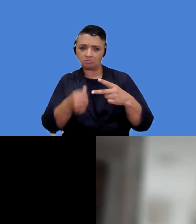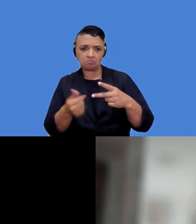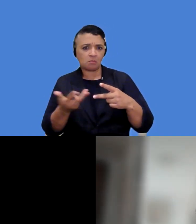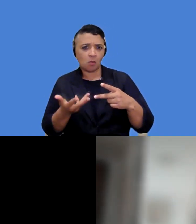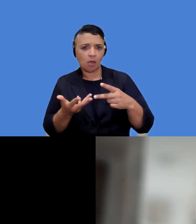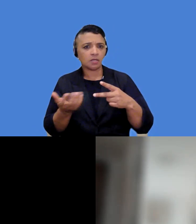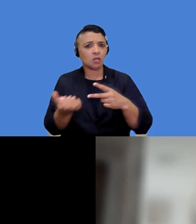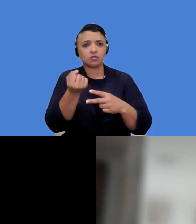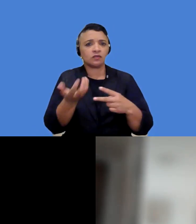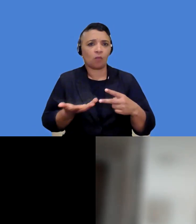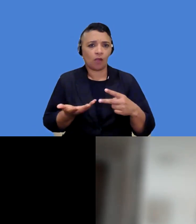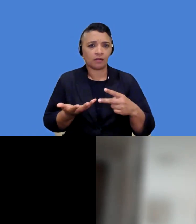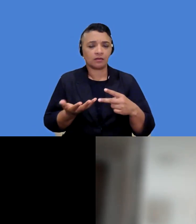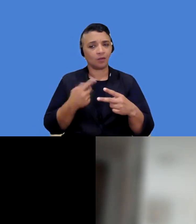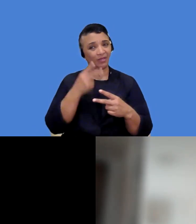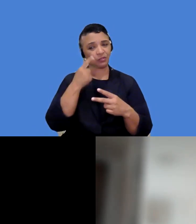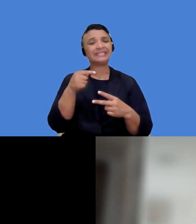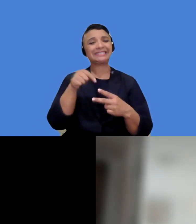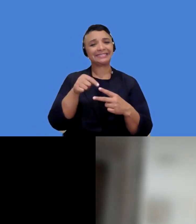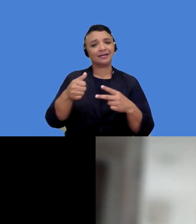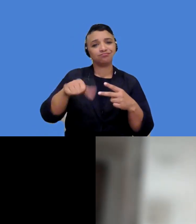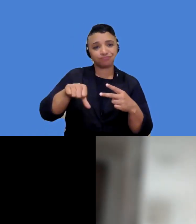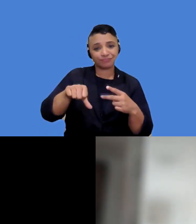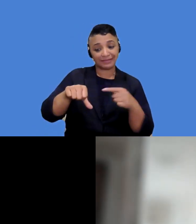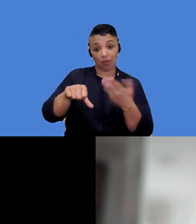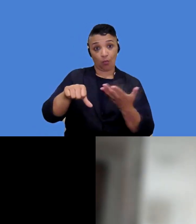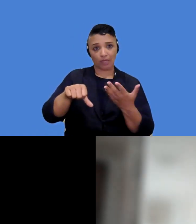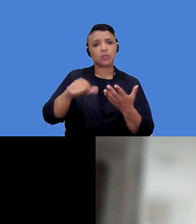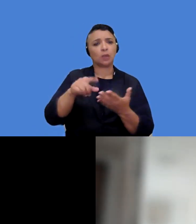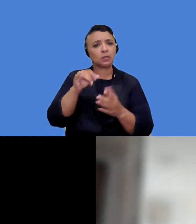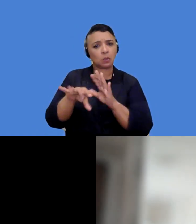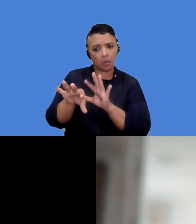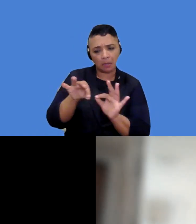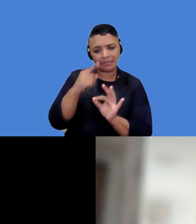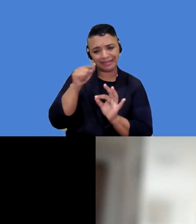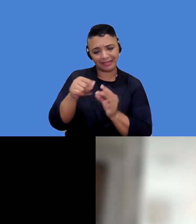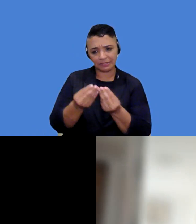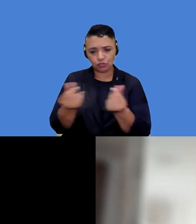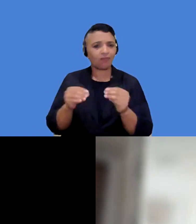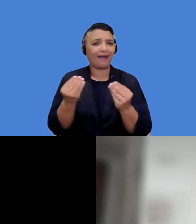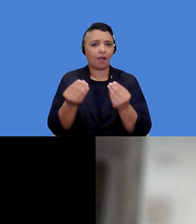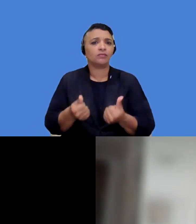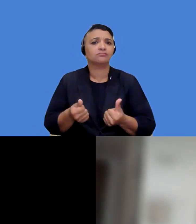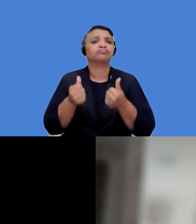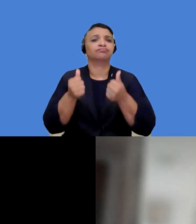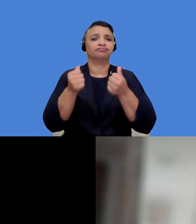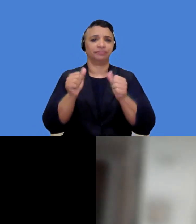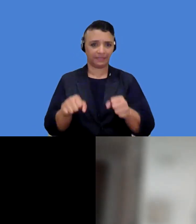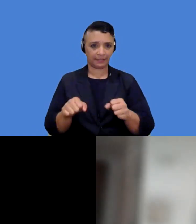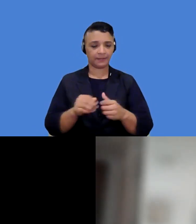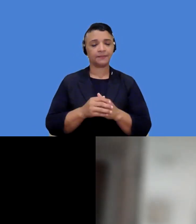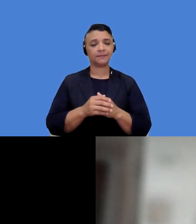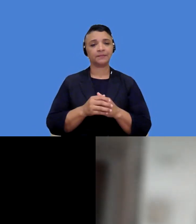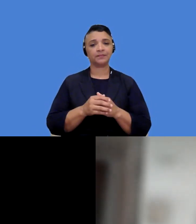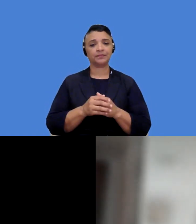solutions and identify gaps in what has been done so far. As I mentioned, the